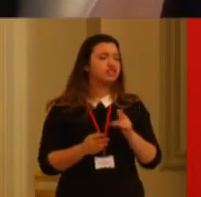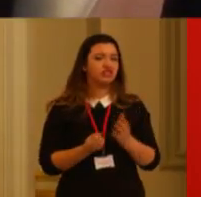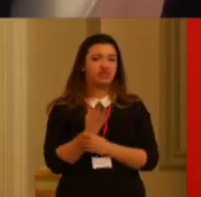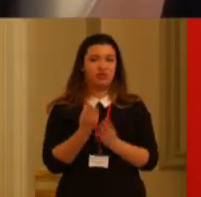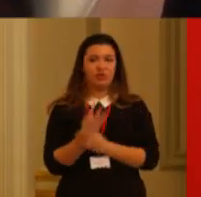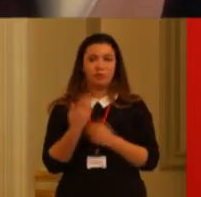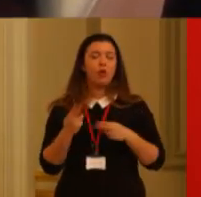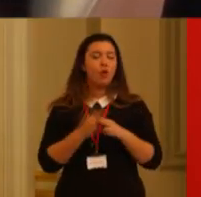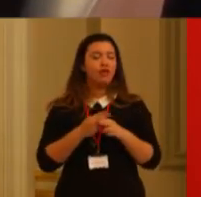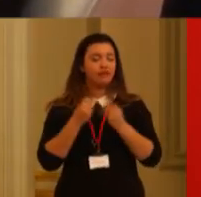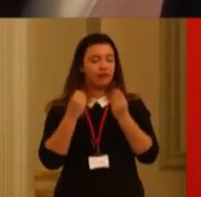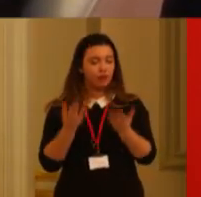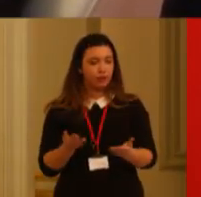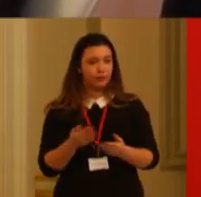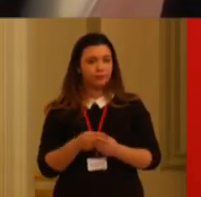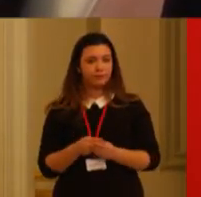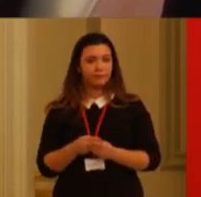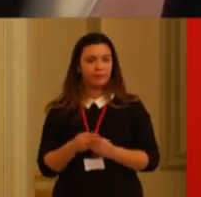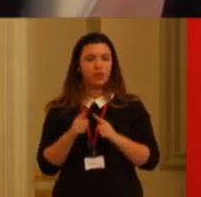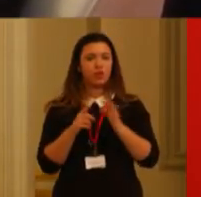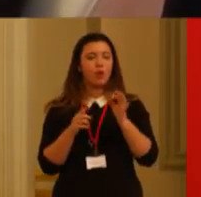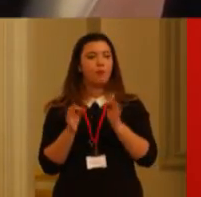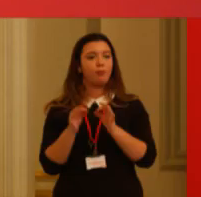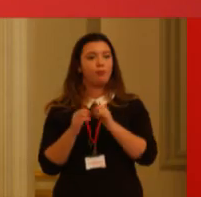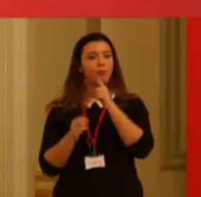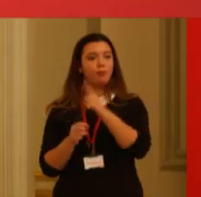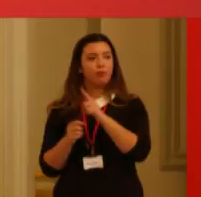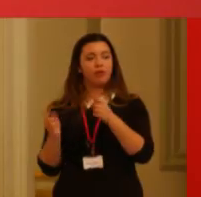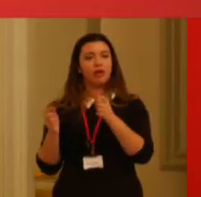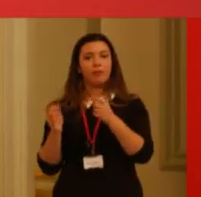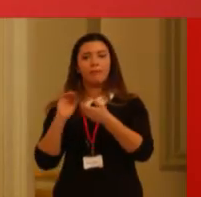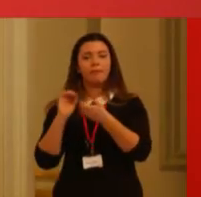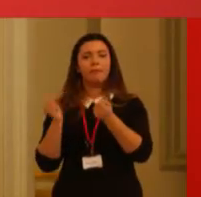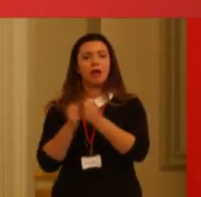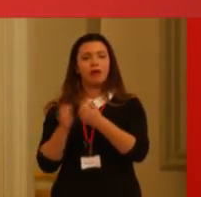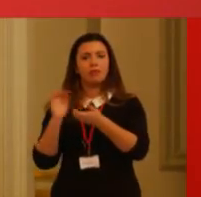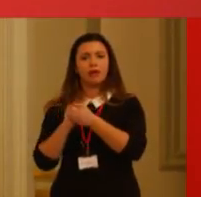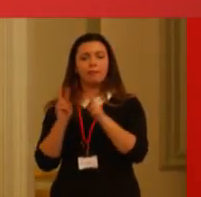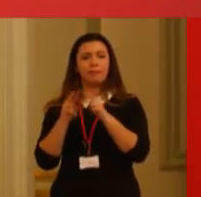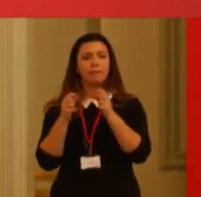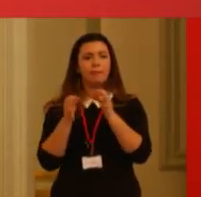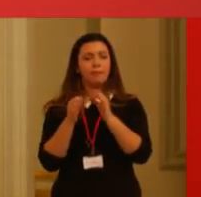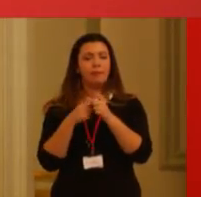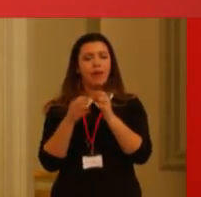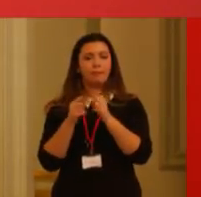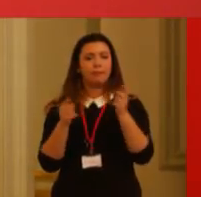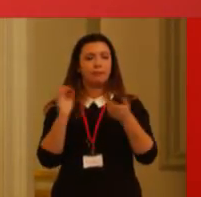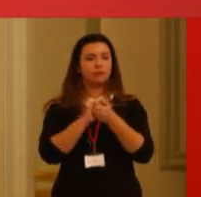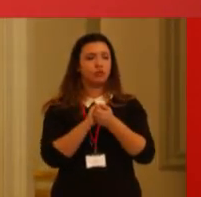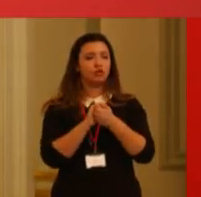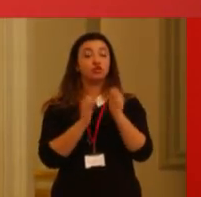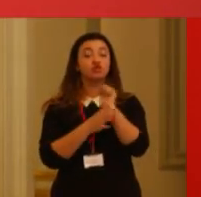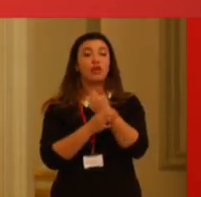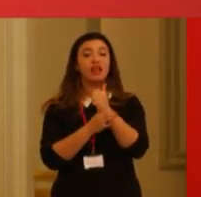And then if you can't collaborate with public private businesses, you run into other issues. You've got the Ministry of National Education and